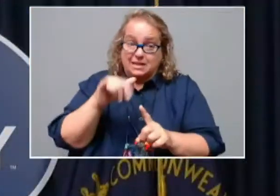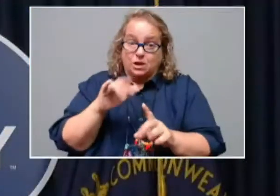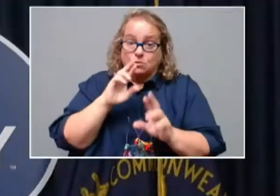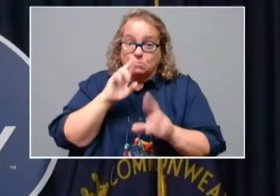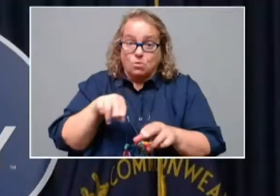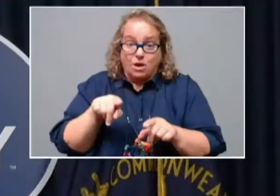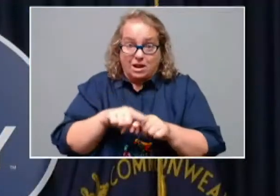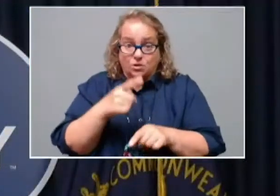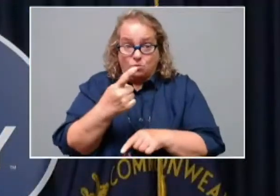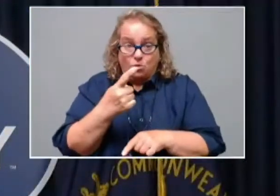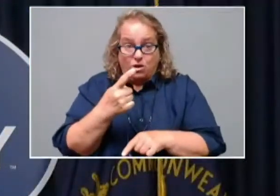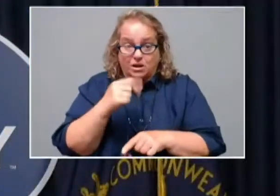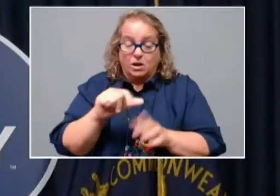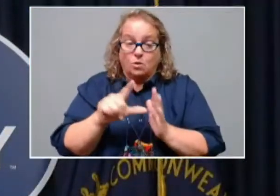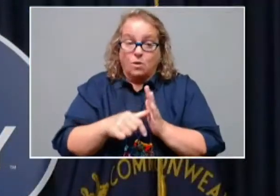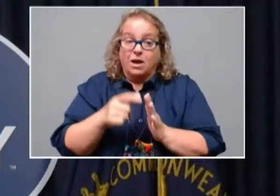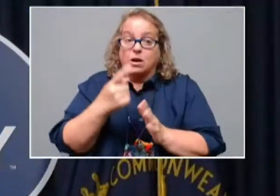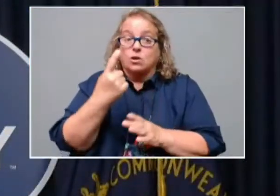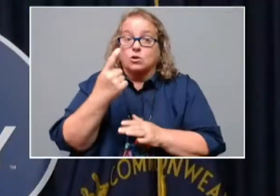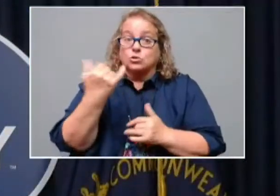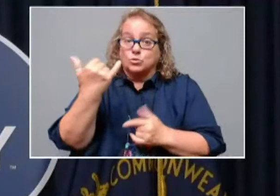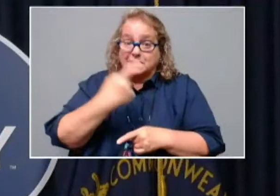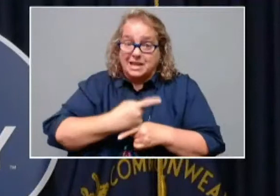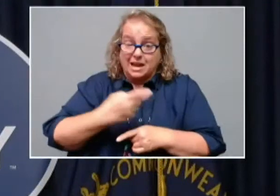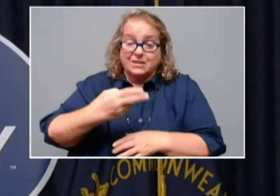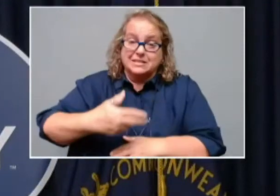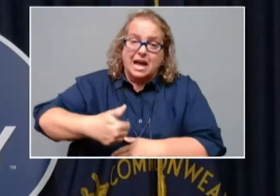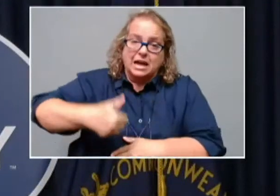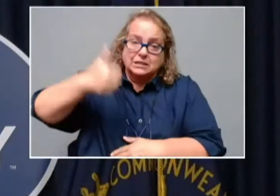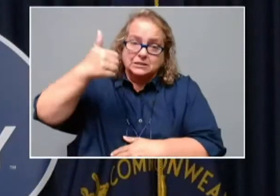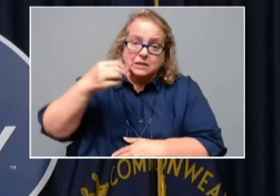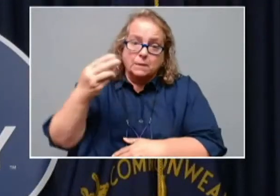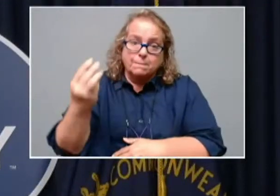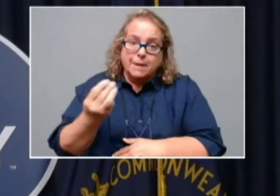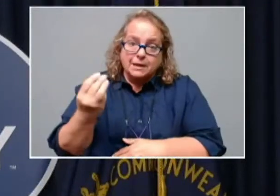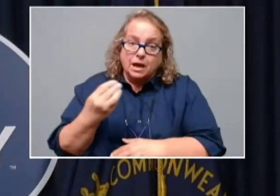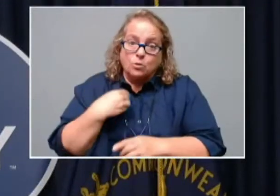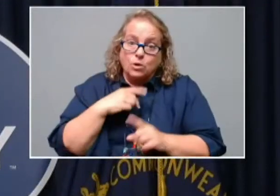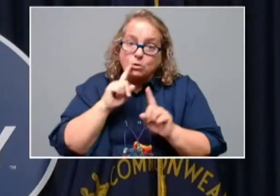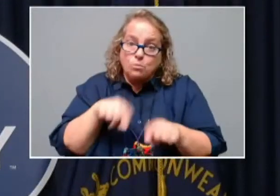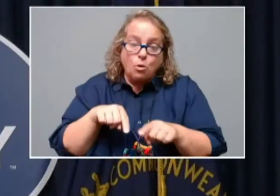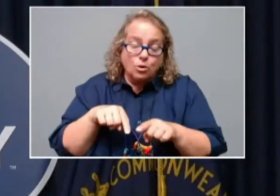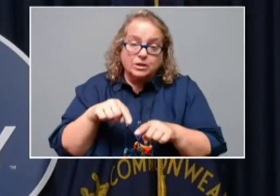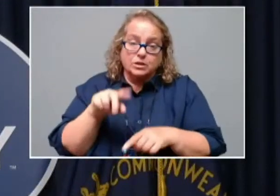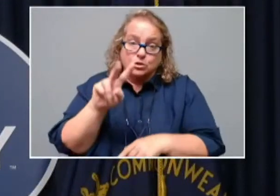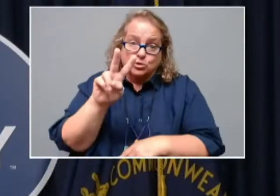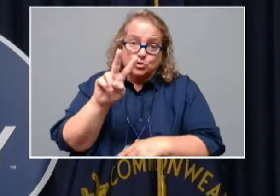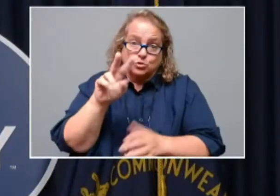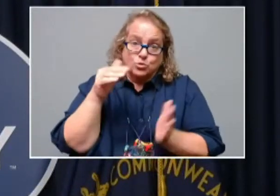far into the pandemic, is the highest Monday that we have ever reported in terms of cases.